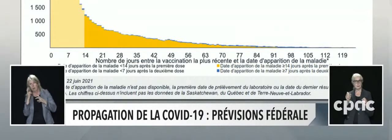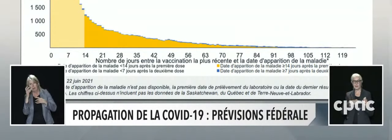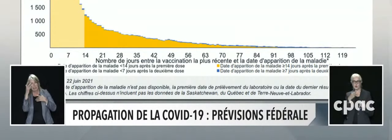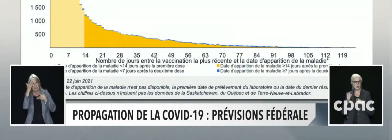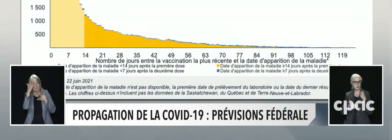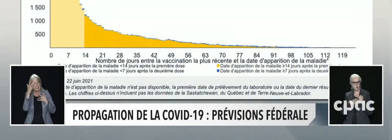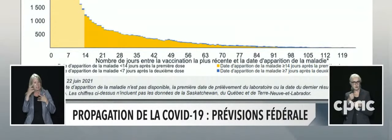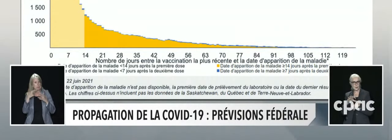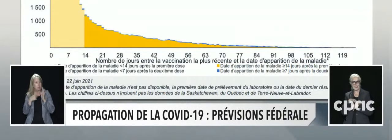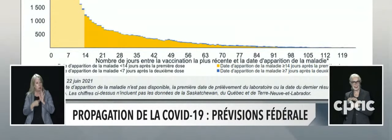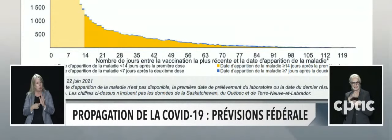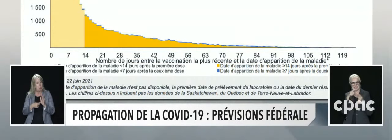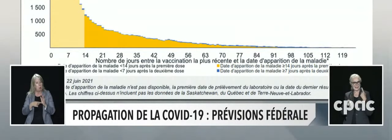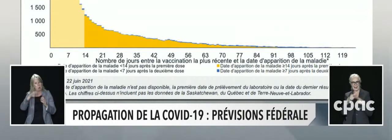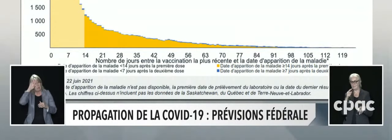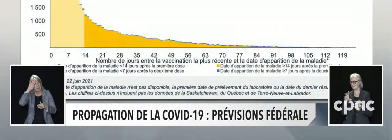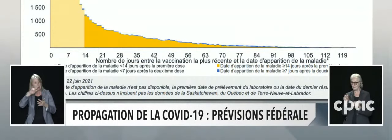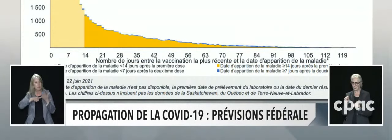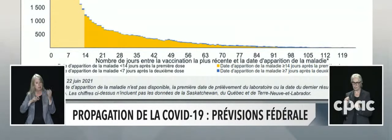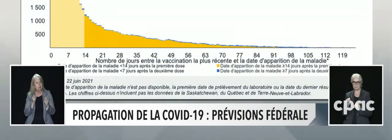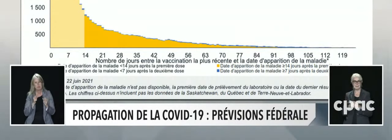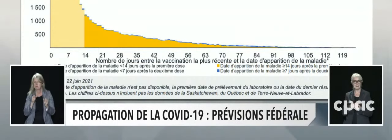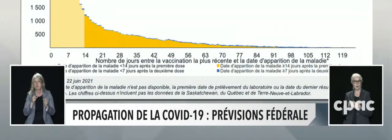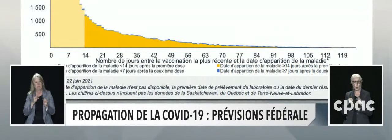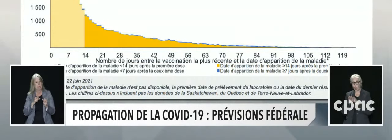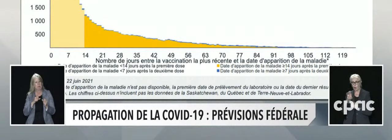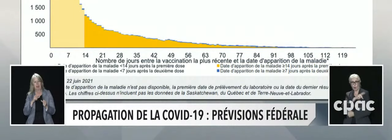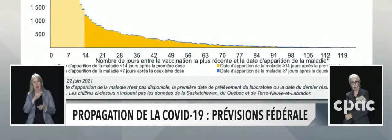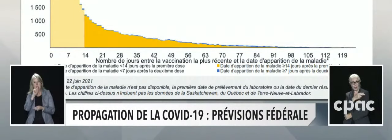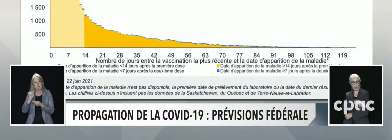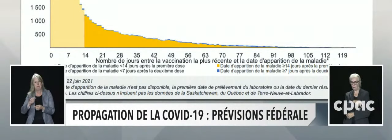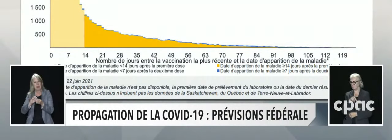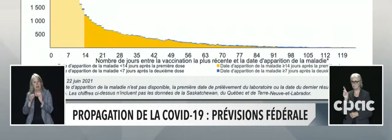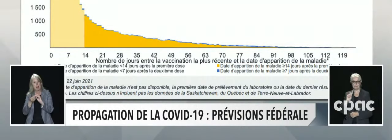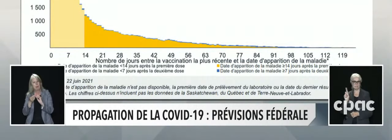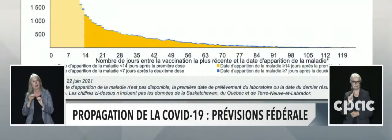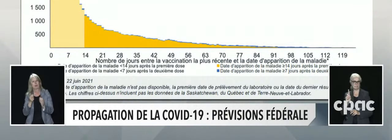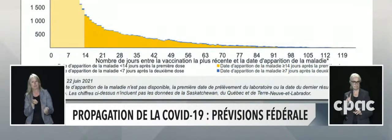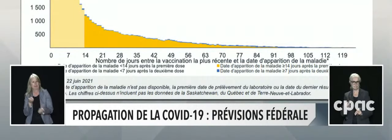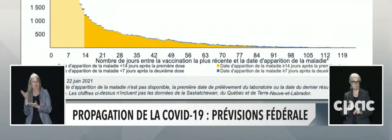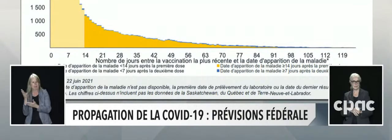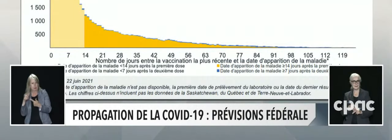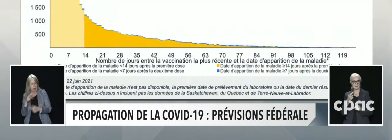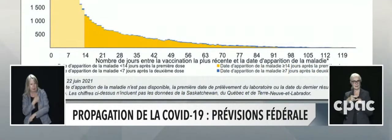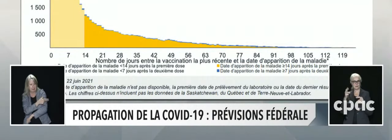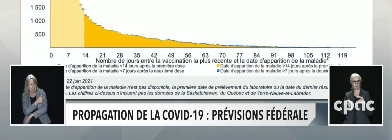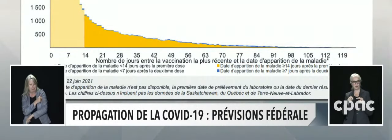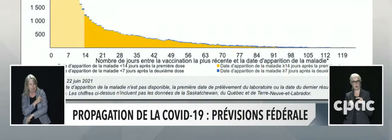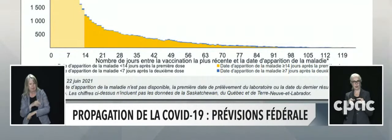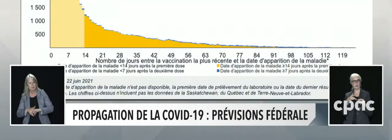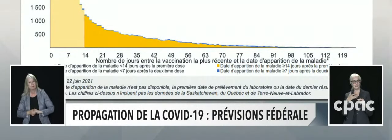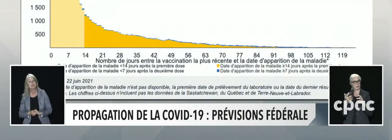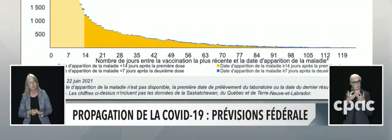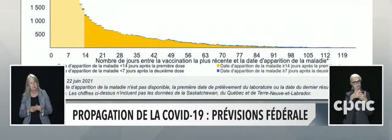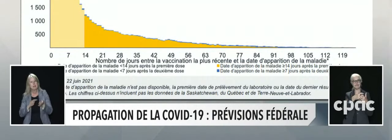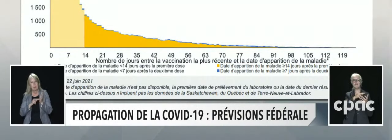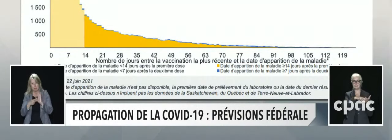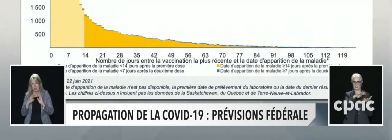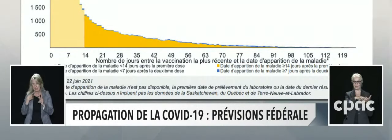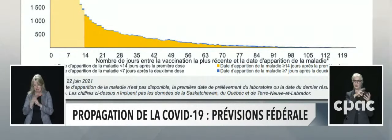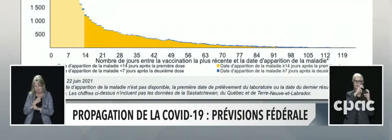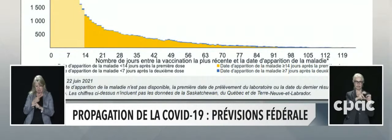souffrir d'une maladie grave nécessitant une hospitalisation. Ces résultats concordent avec les études